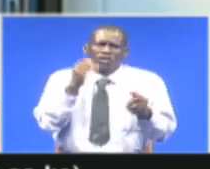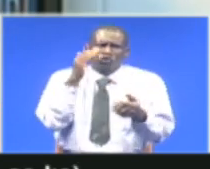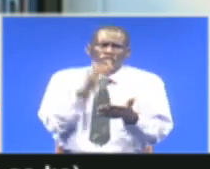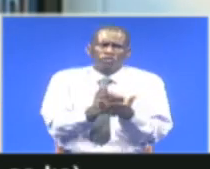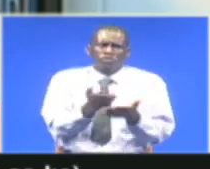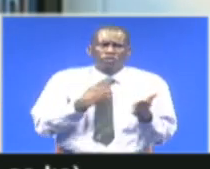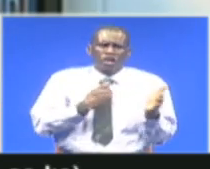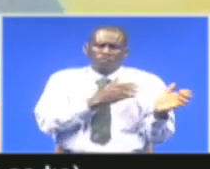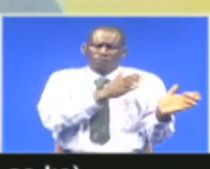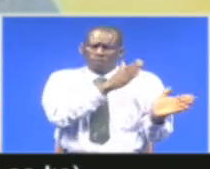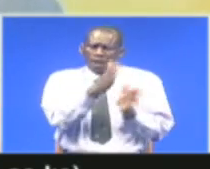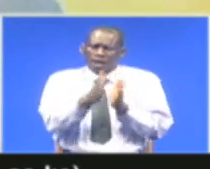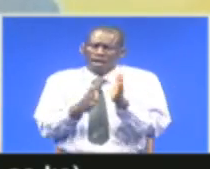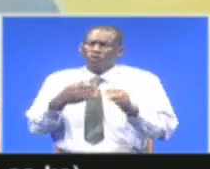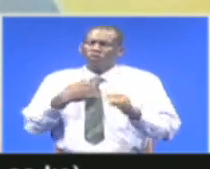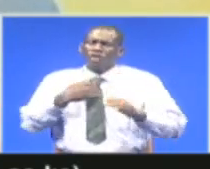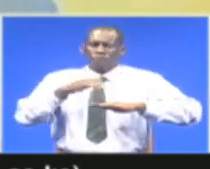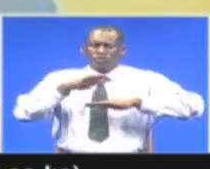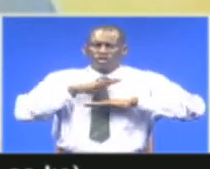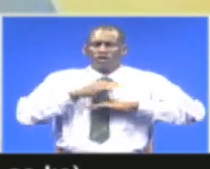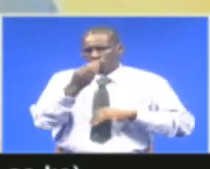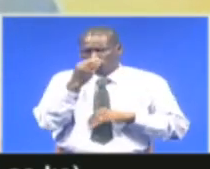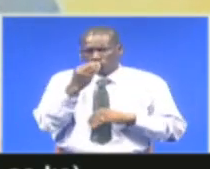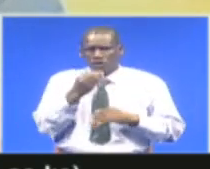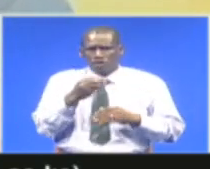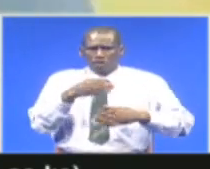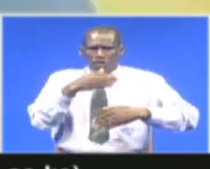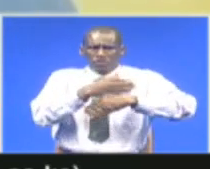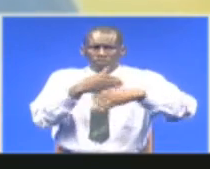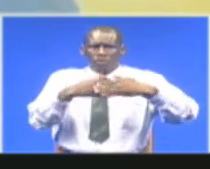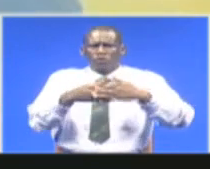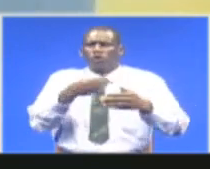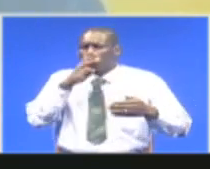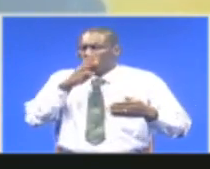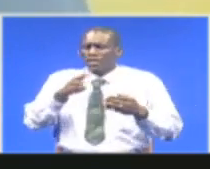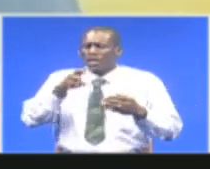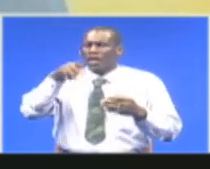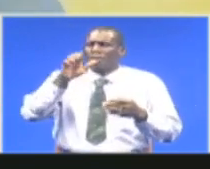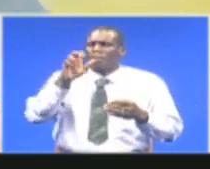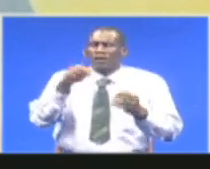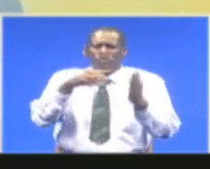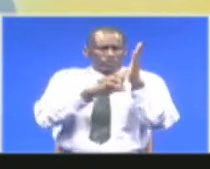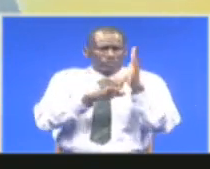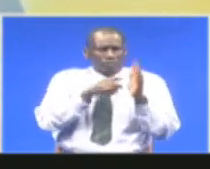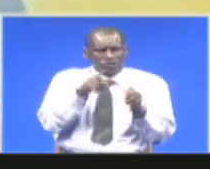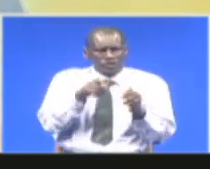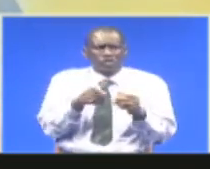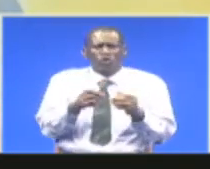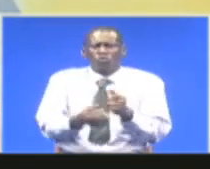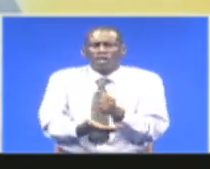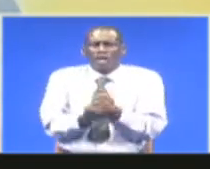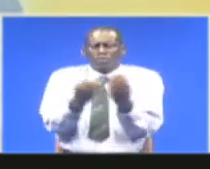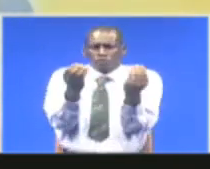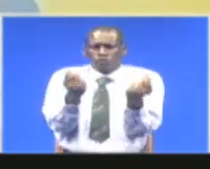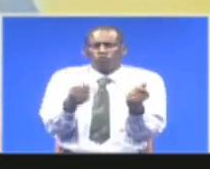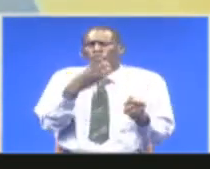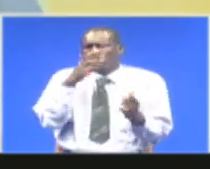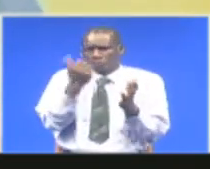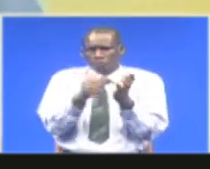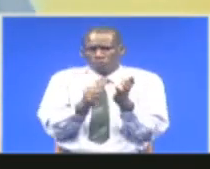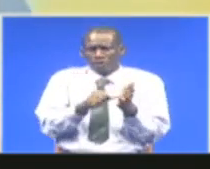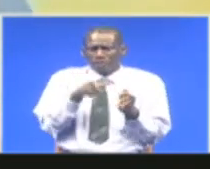have enough food. Residents say construction of more water pans such as this one will go a long way in addressing water scarcity